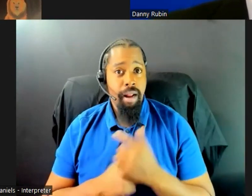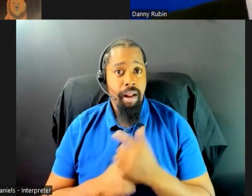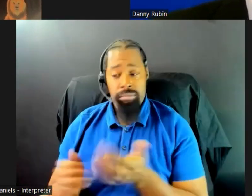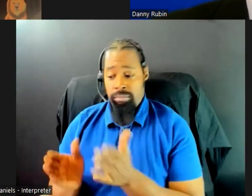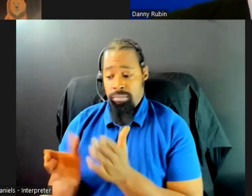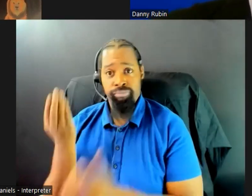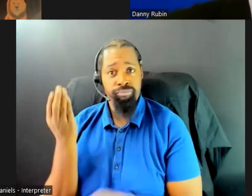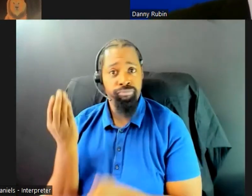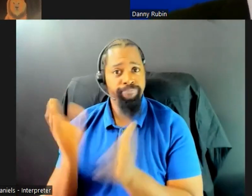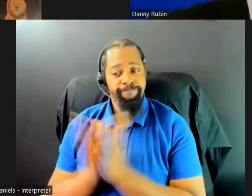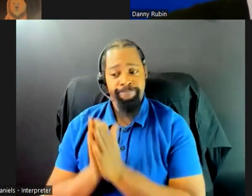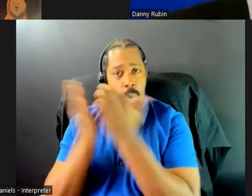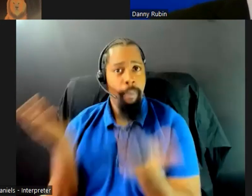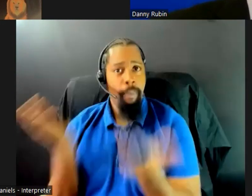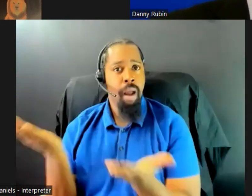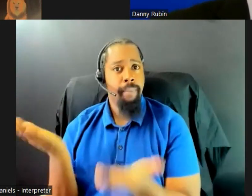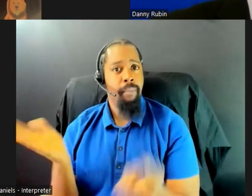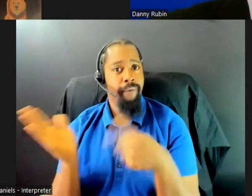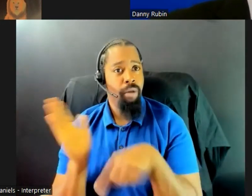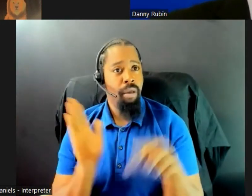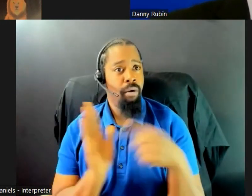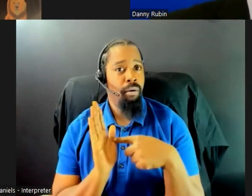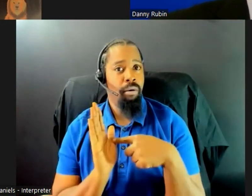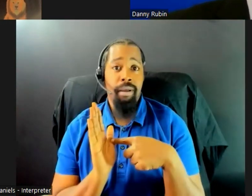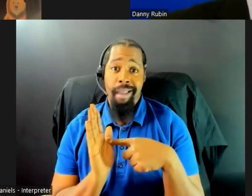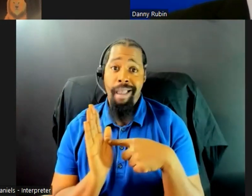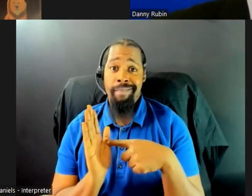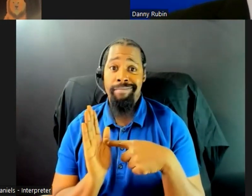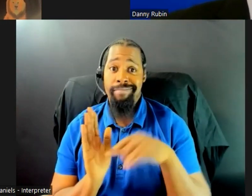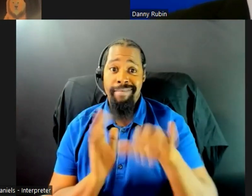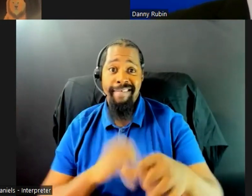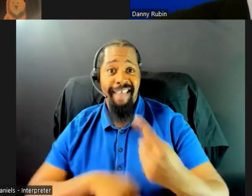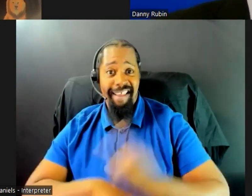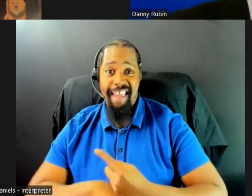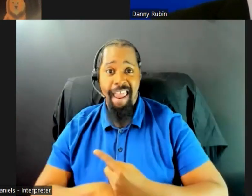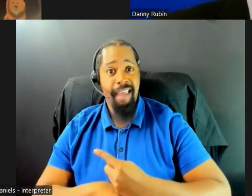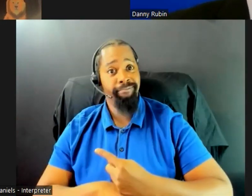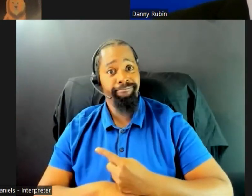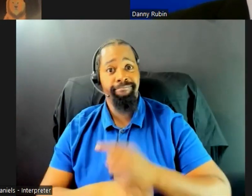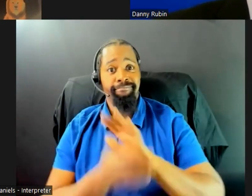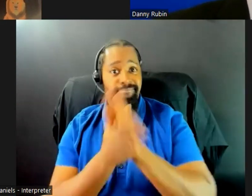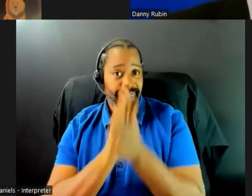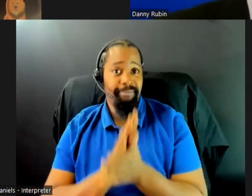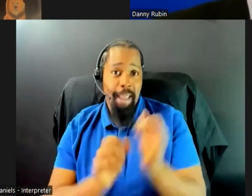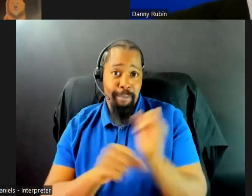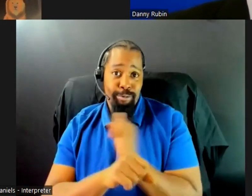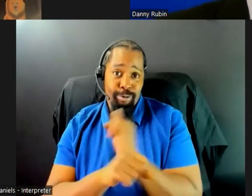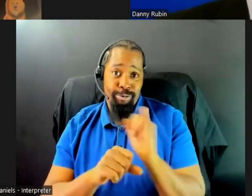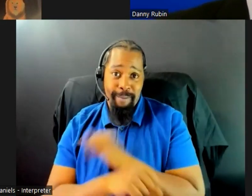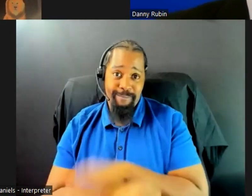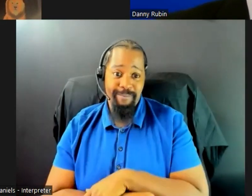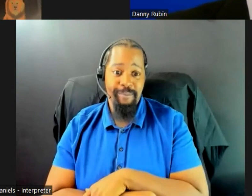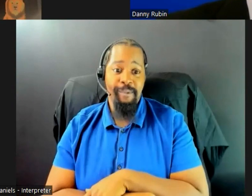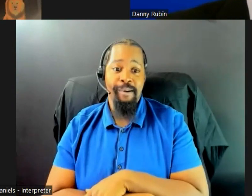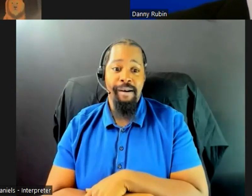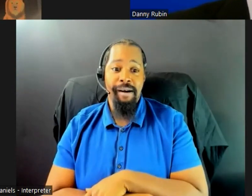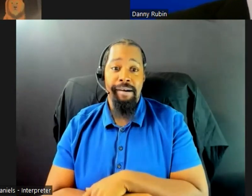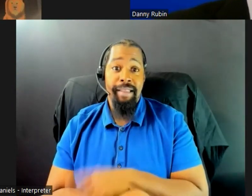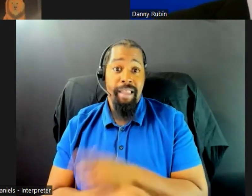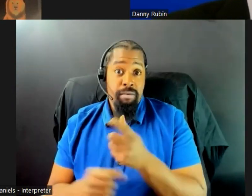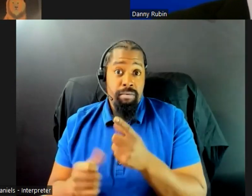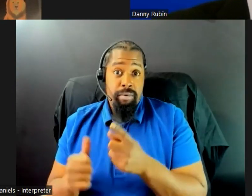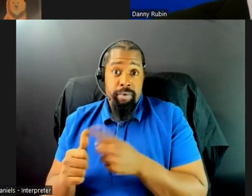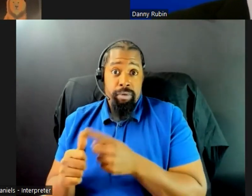day. Wow. And then I was asked to come back twice. So I had three internships over